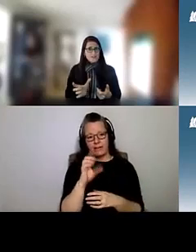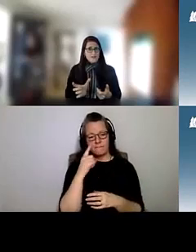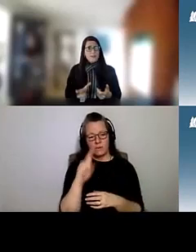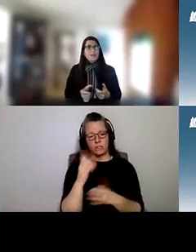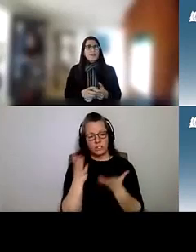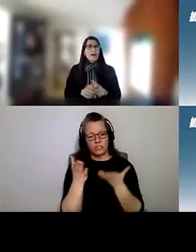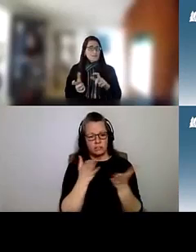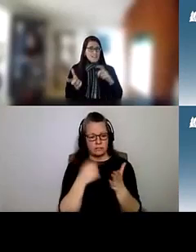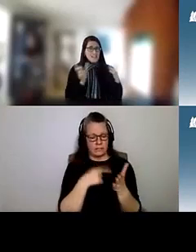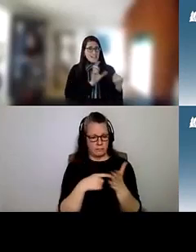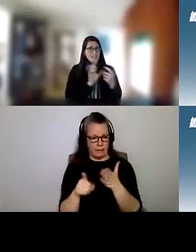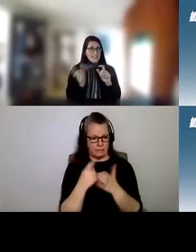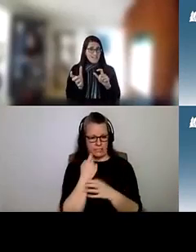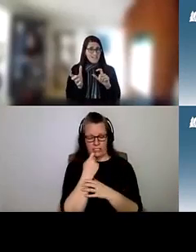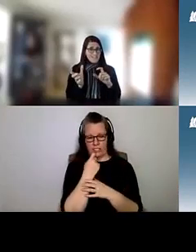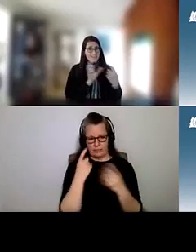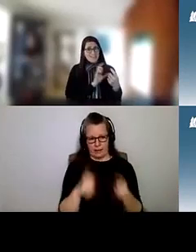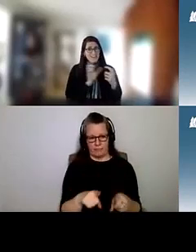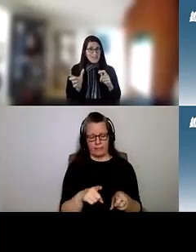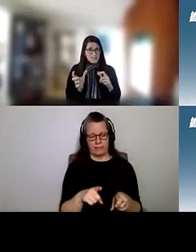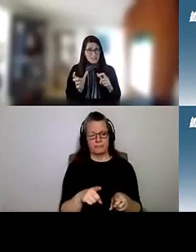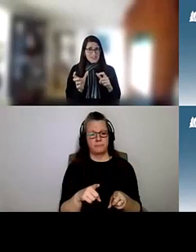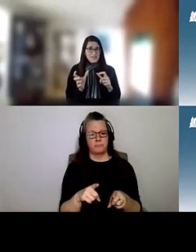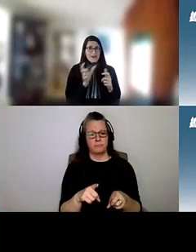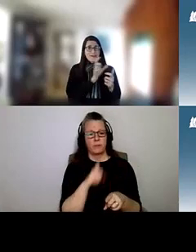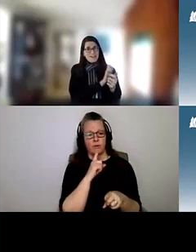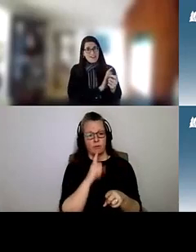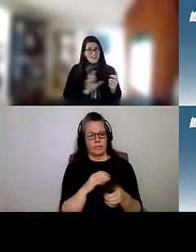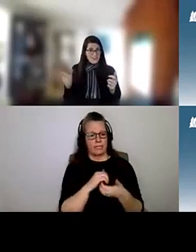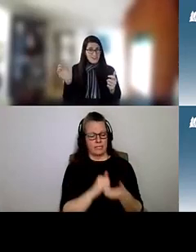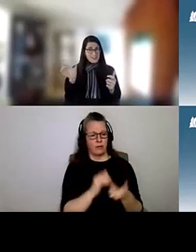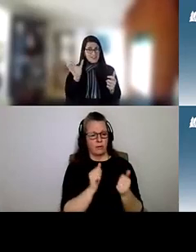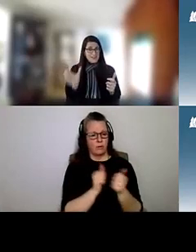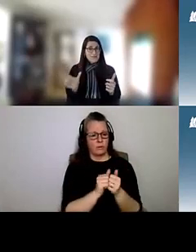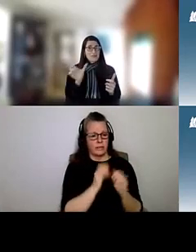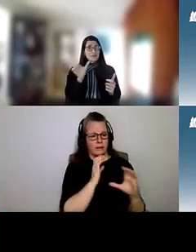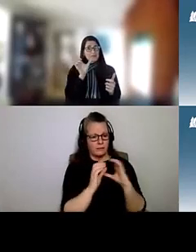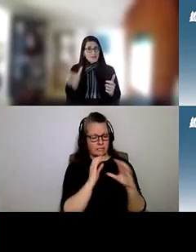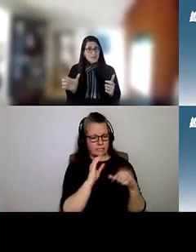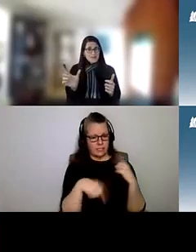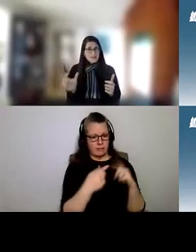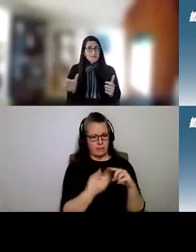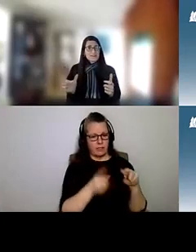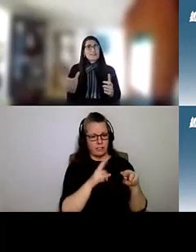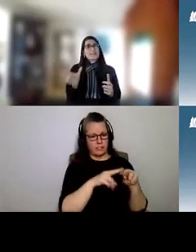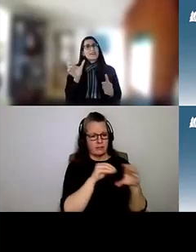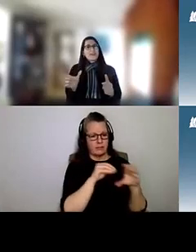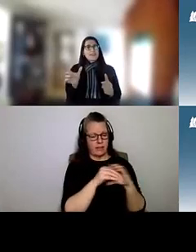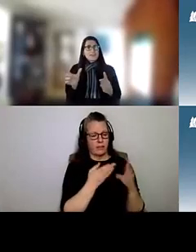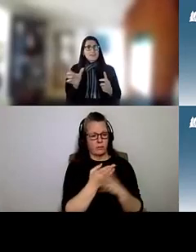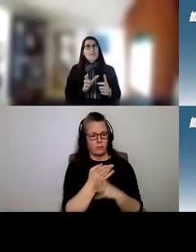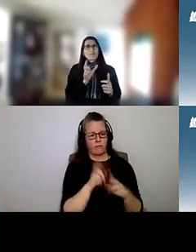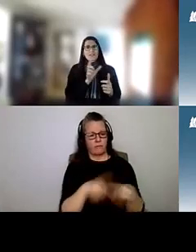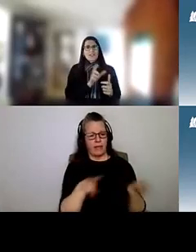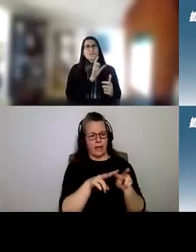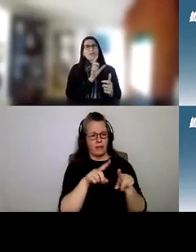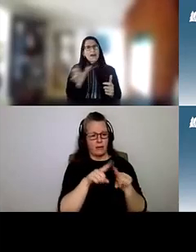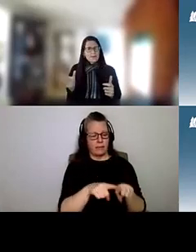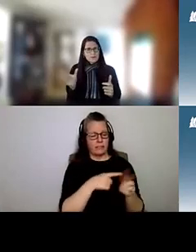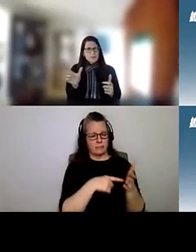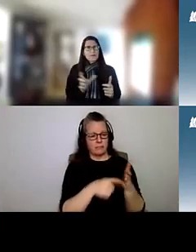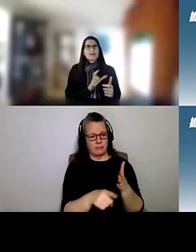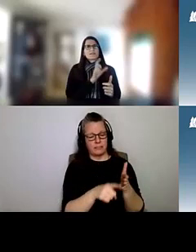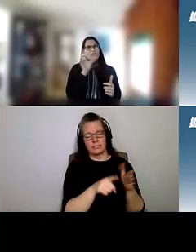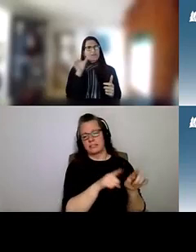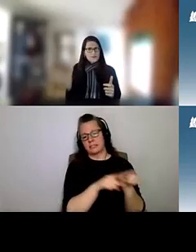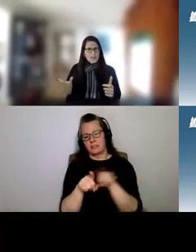can't do. I would say hand in hand with the conversation about increasing investment through value-based payments is the conversation that